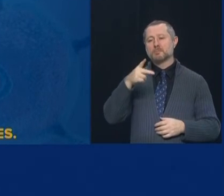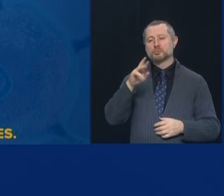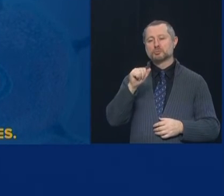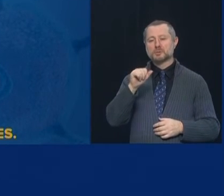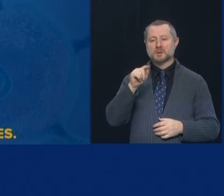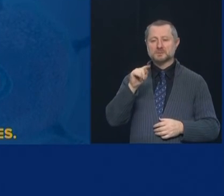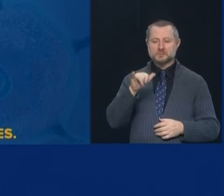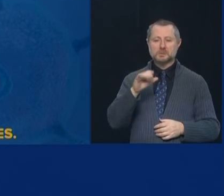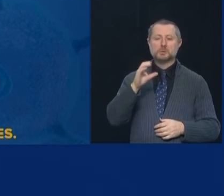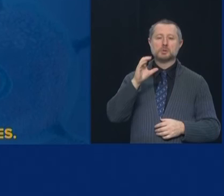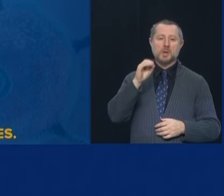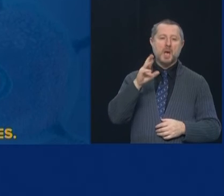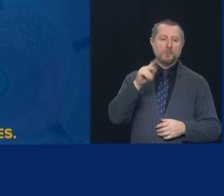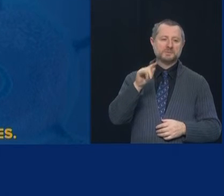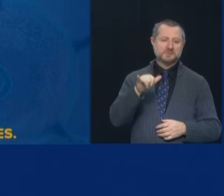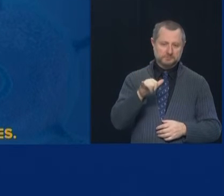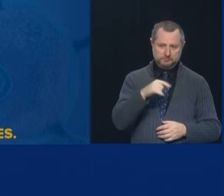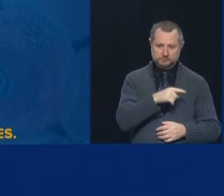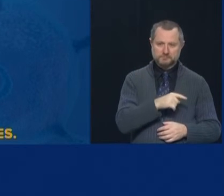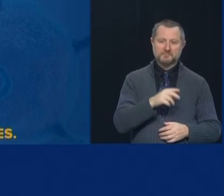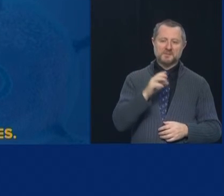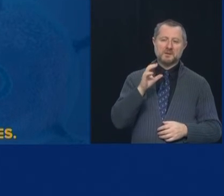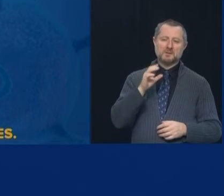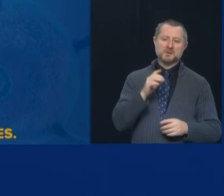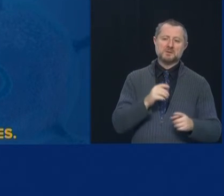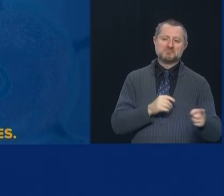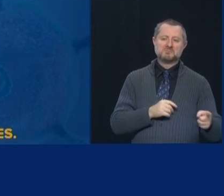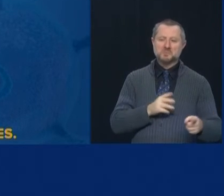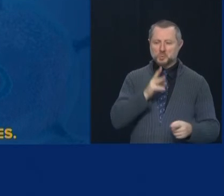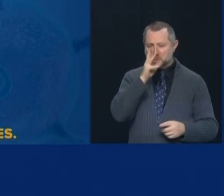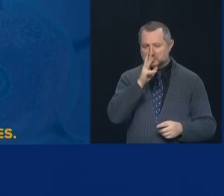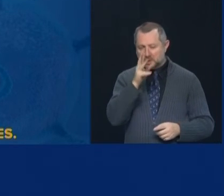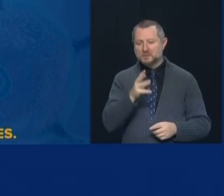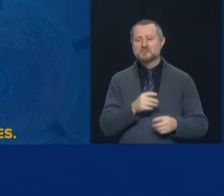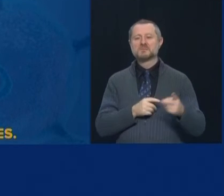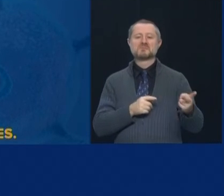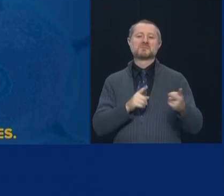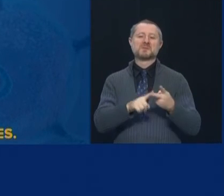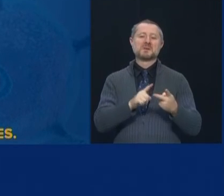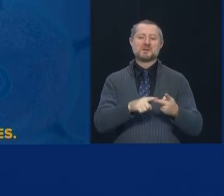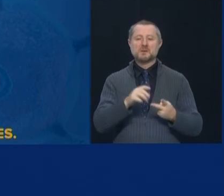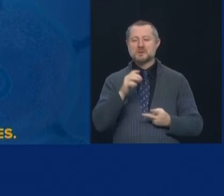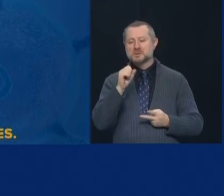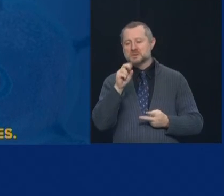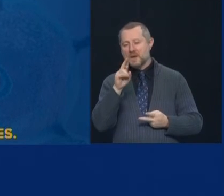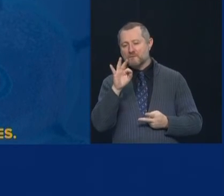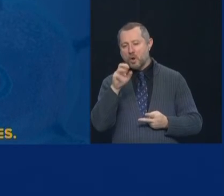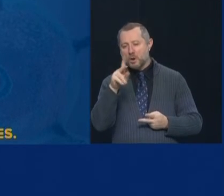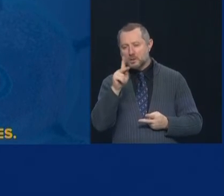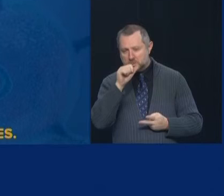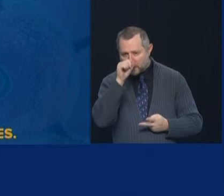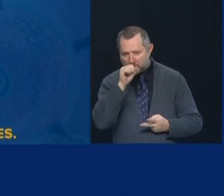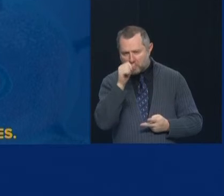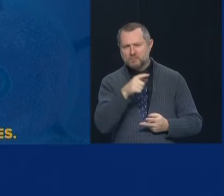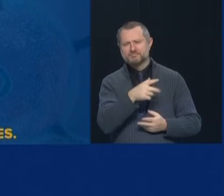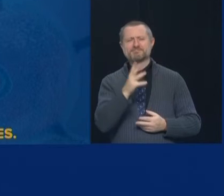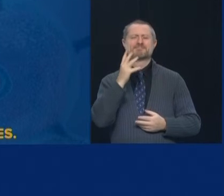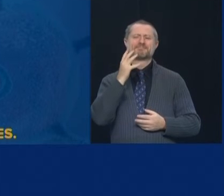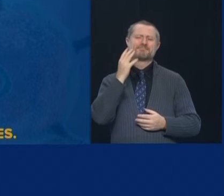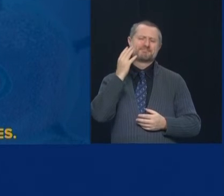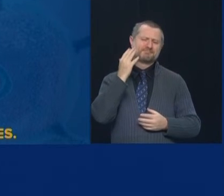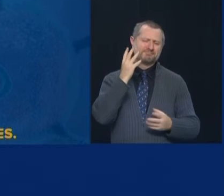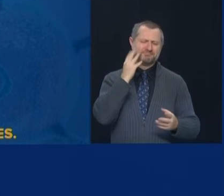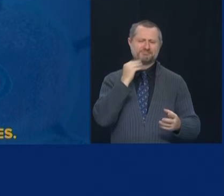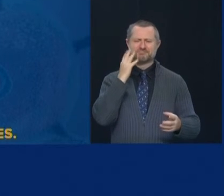Suffolk. He's probably one of the most skilled government officials I've ever worked with. He ran the Surge and Flex